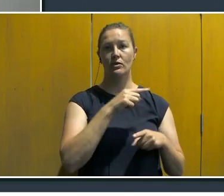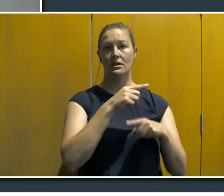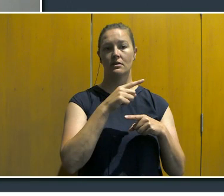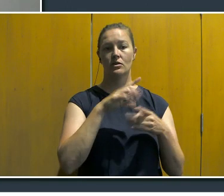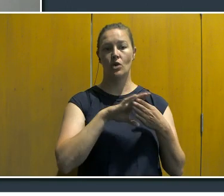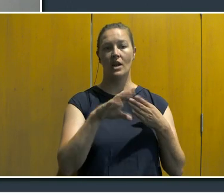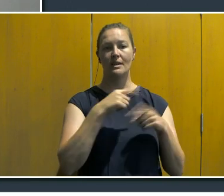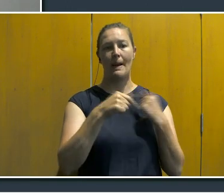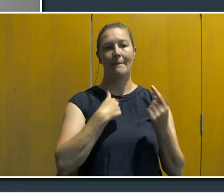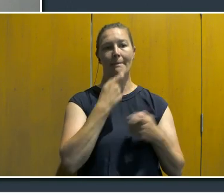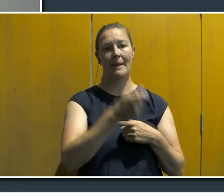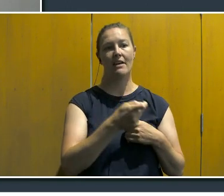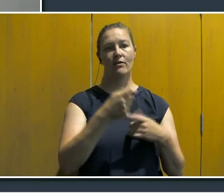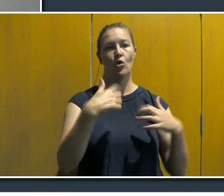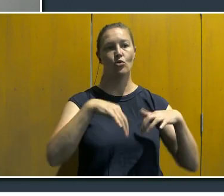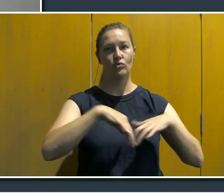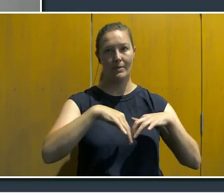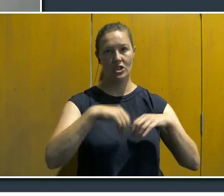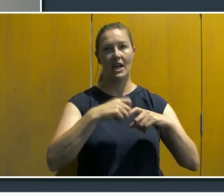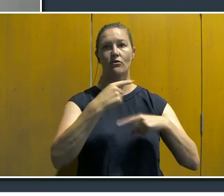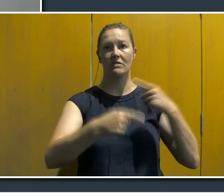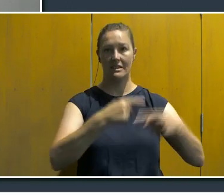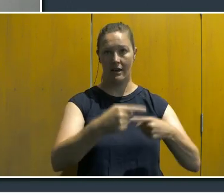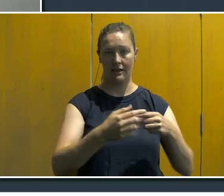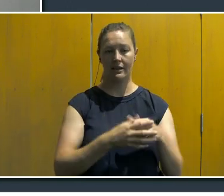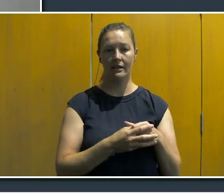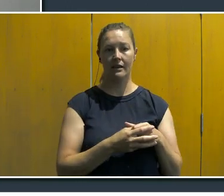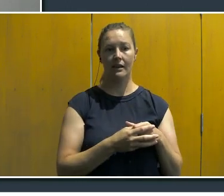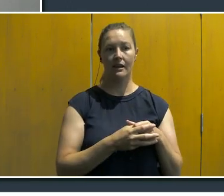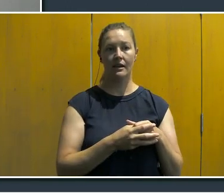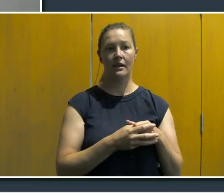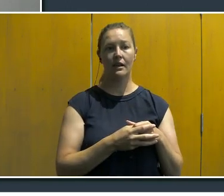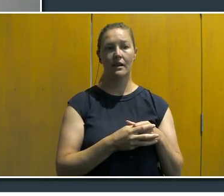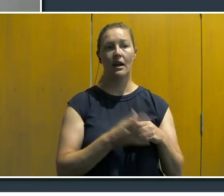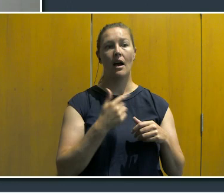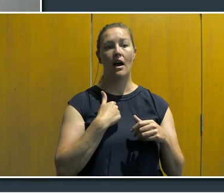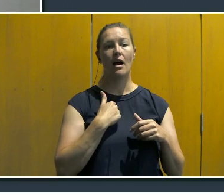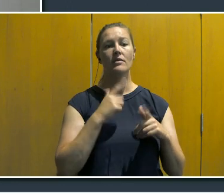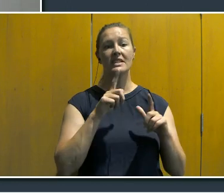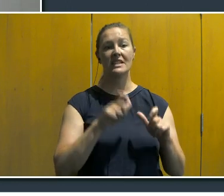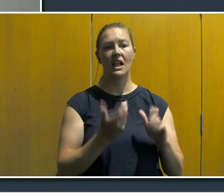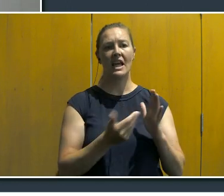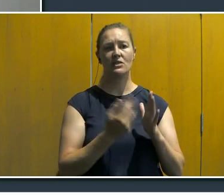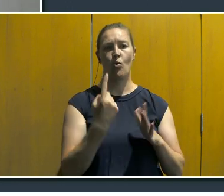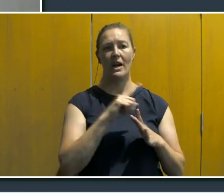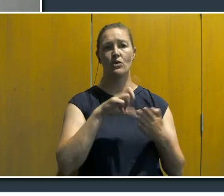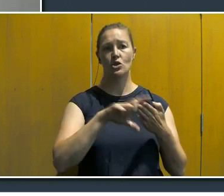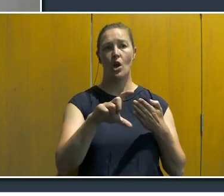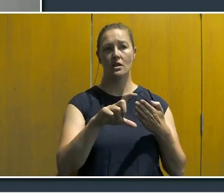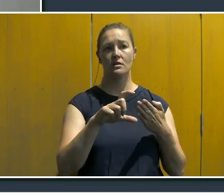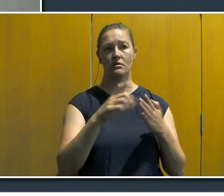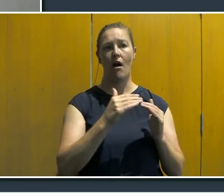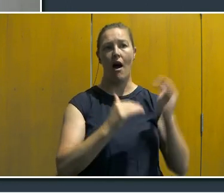for rubbish collection and recycling. I'm still paying $100 more than my neighbour across the road.